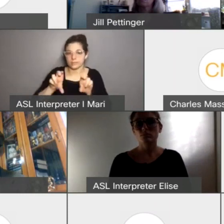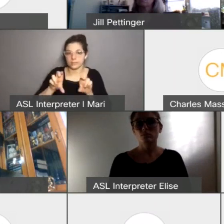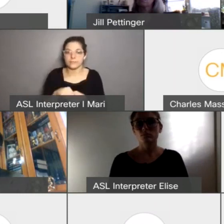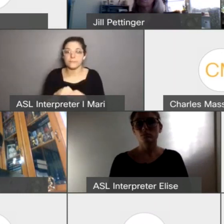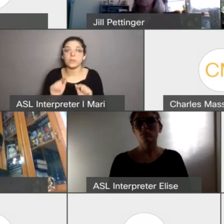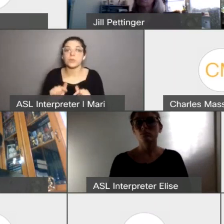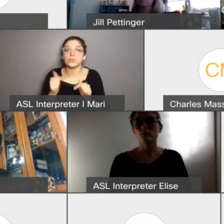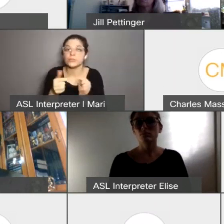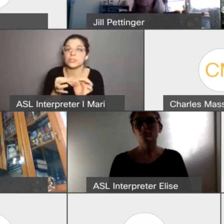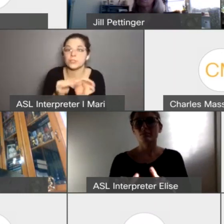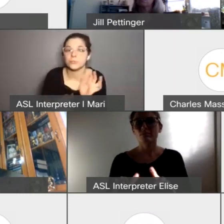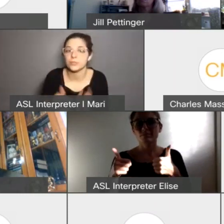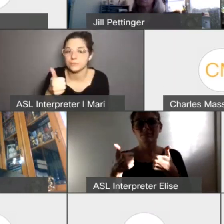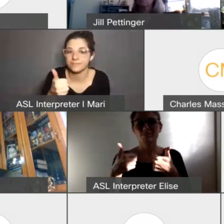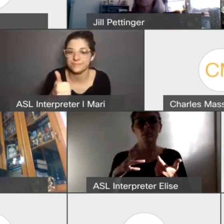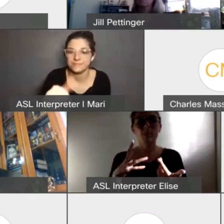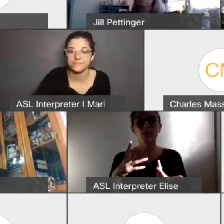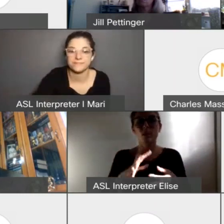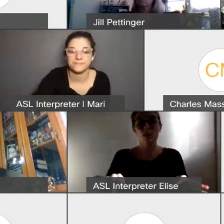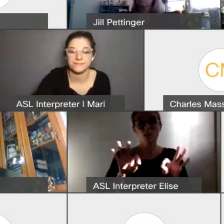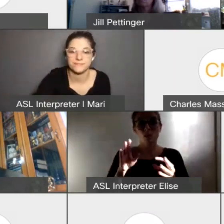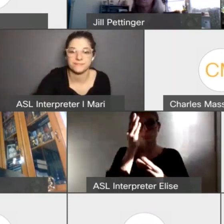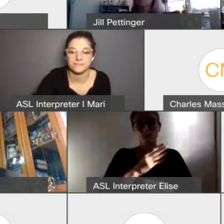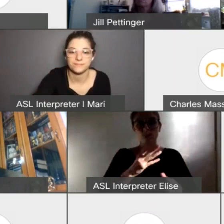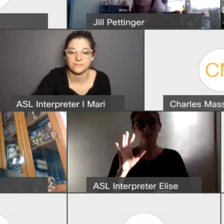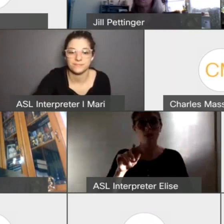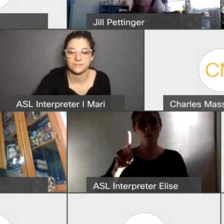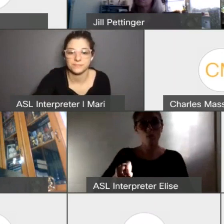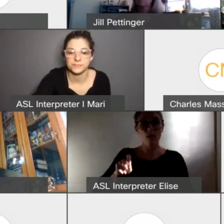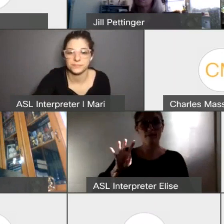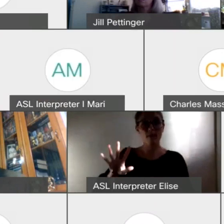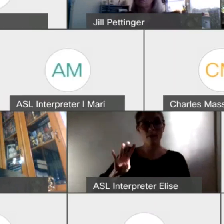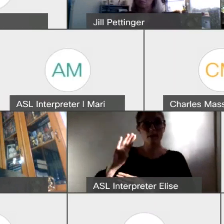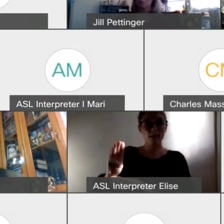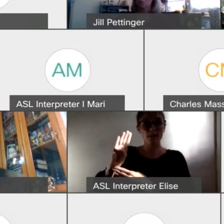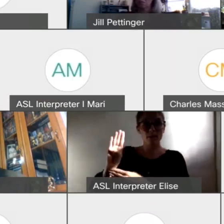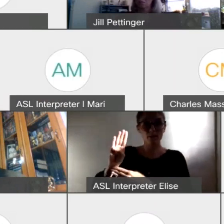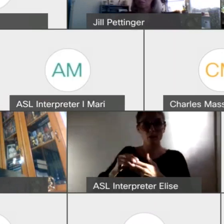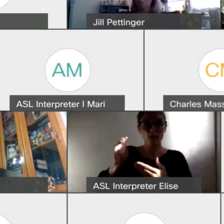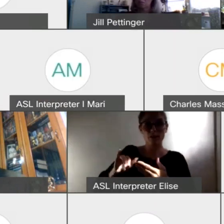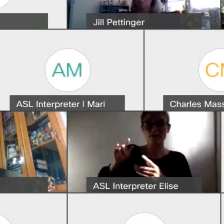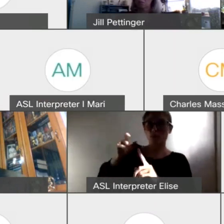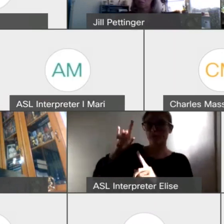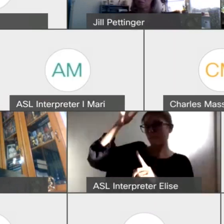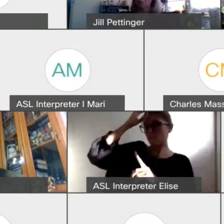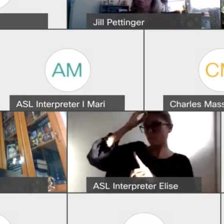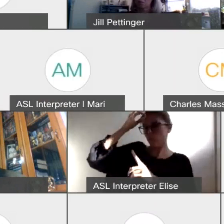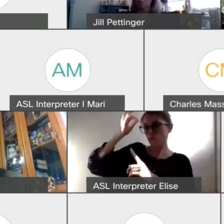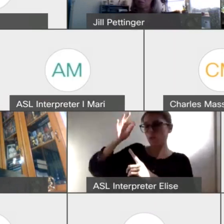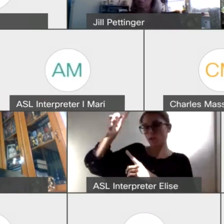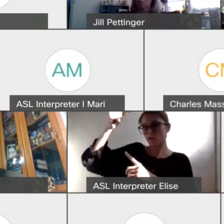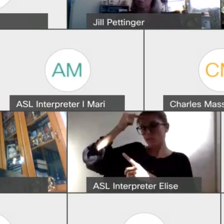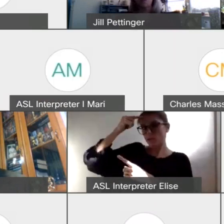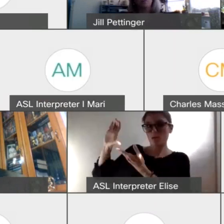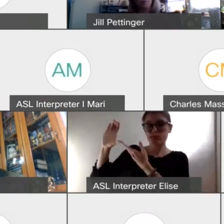the $1.5 billion that comes from the federal government is for our voluntary sector only. So our